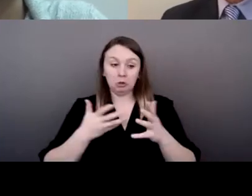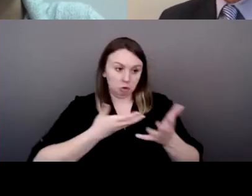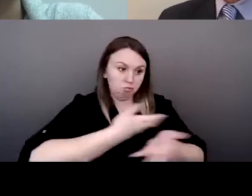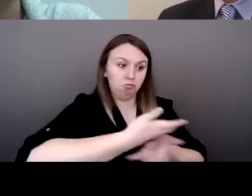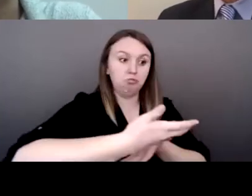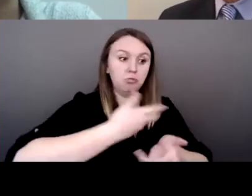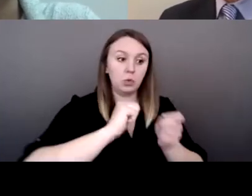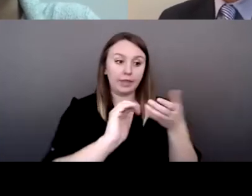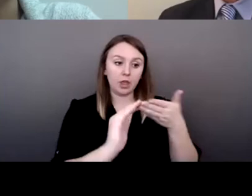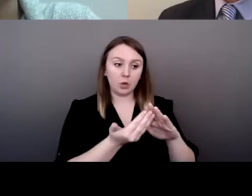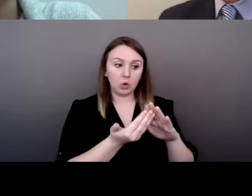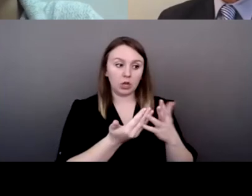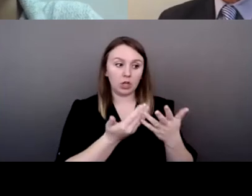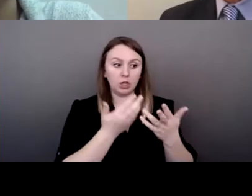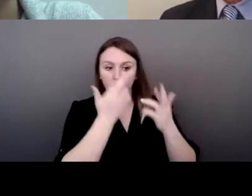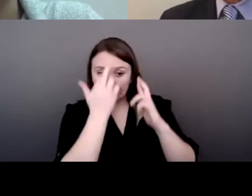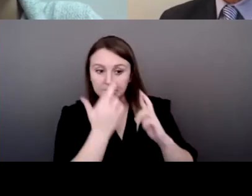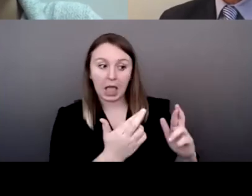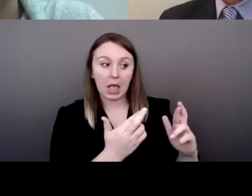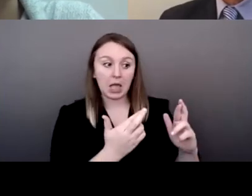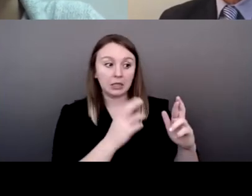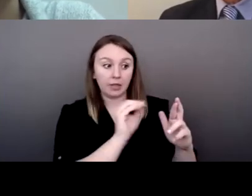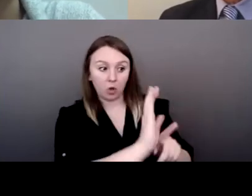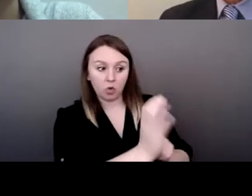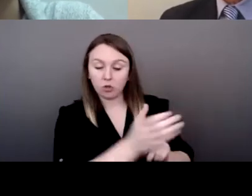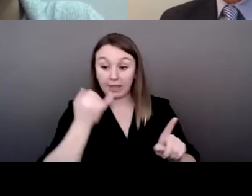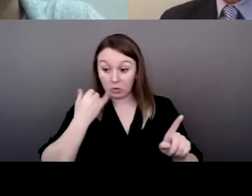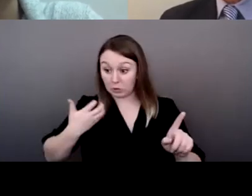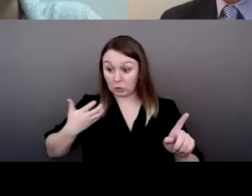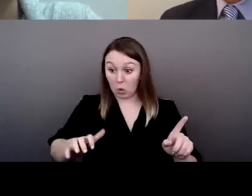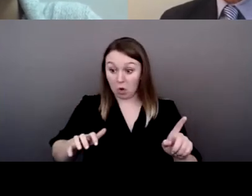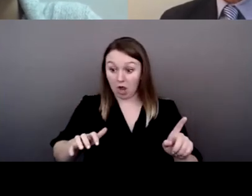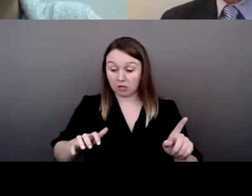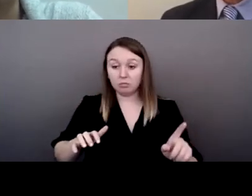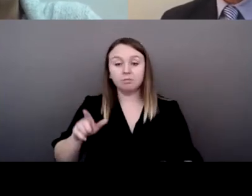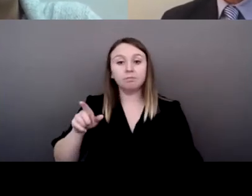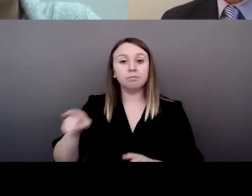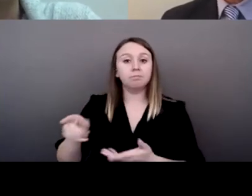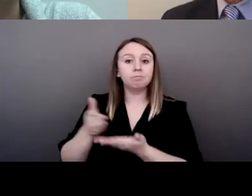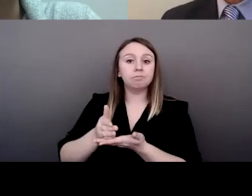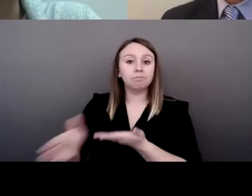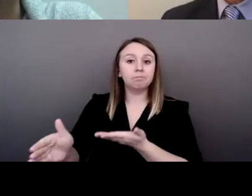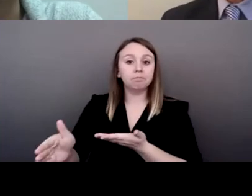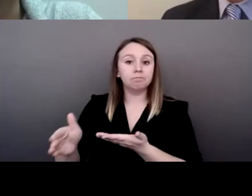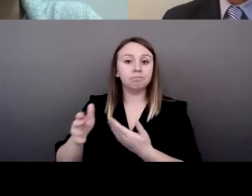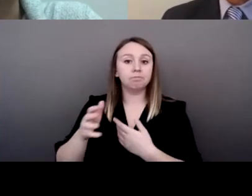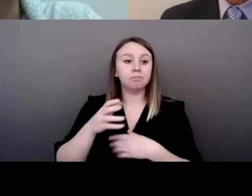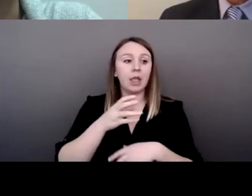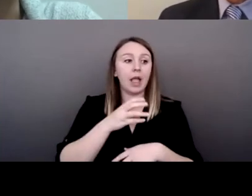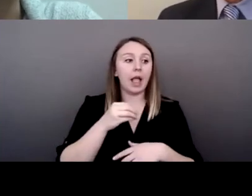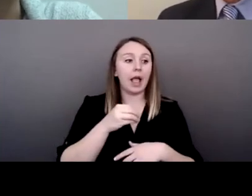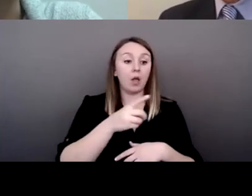community, respect the community and its cultures, that you will be dismissed and ineffective almost